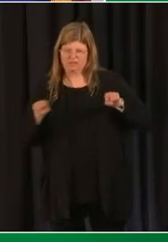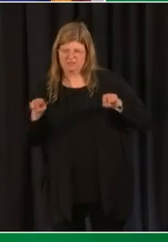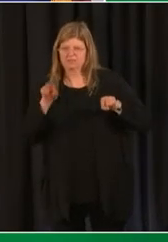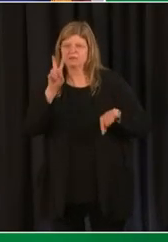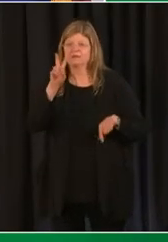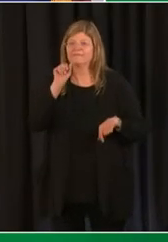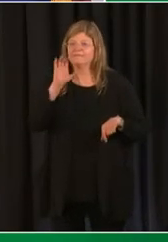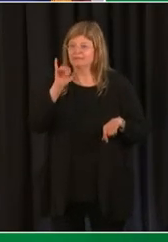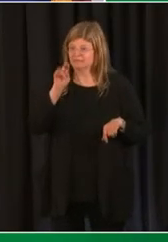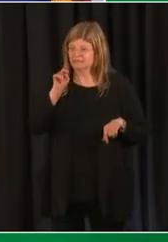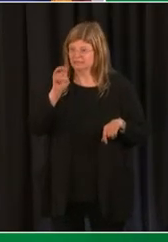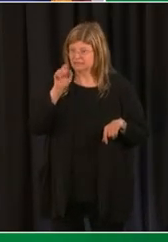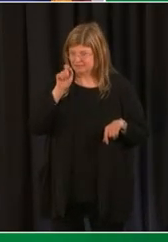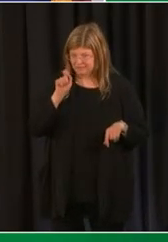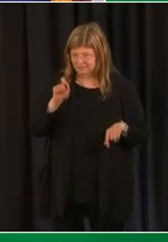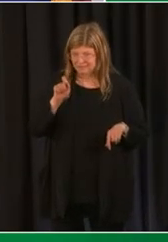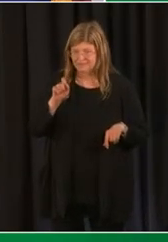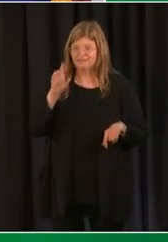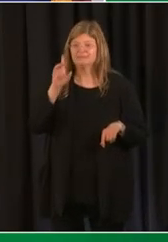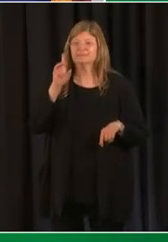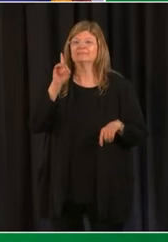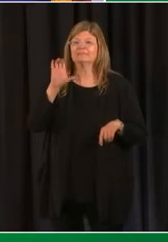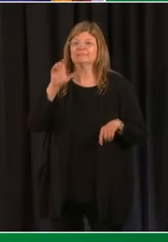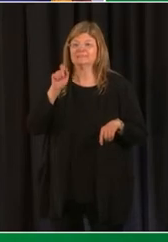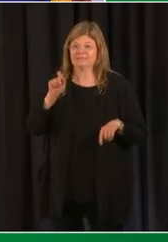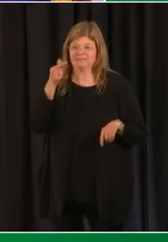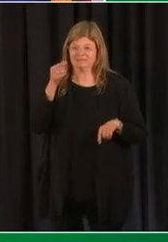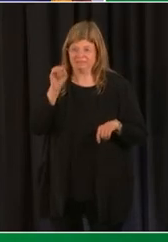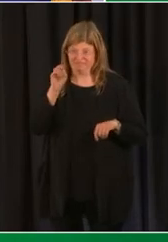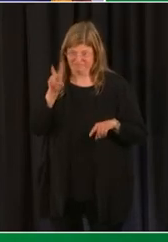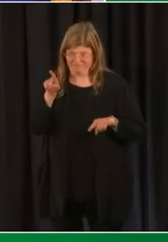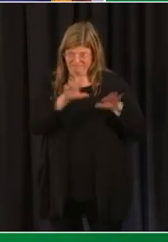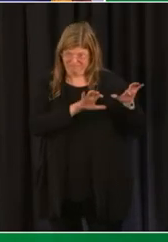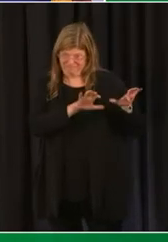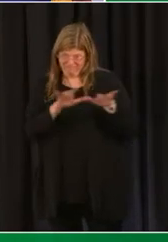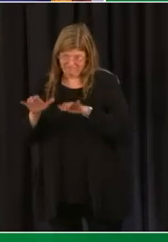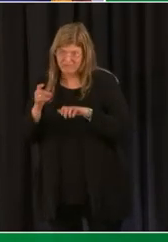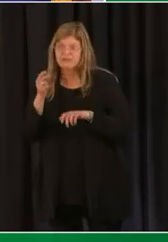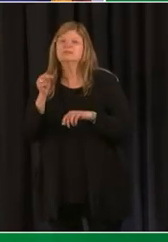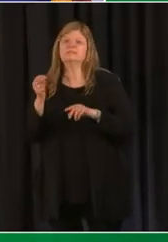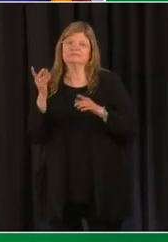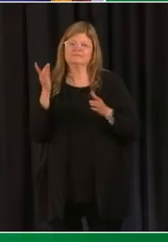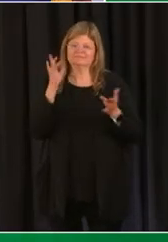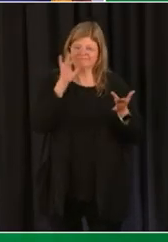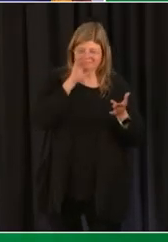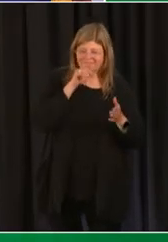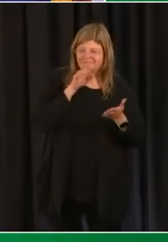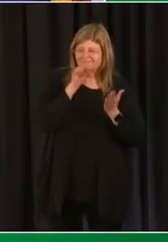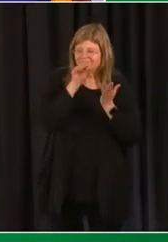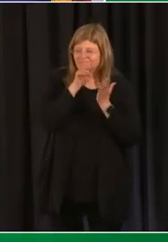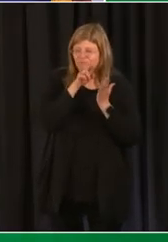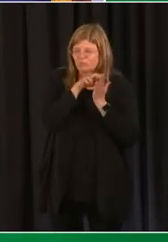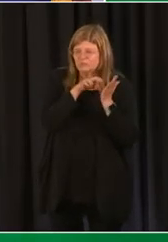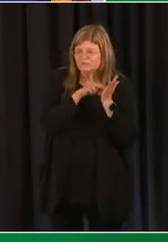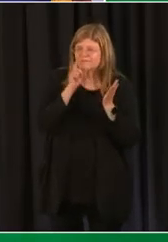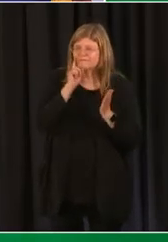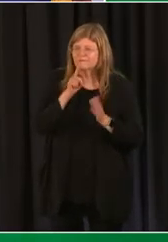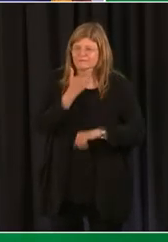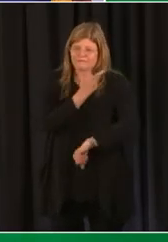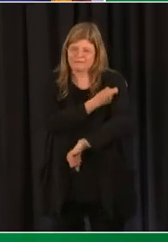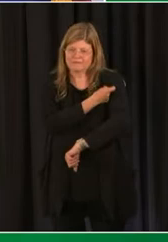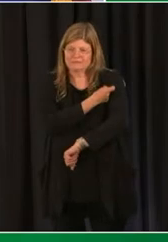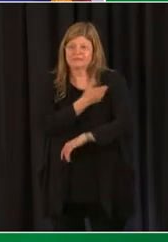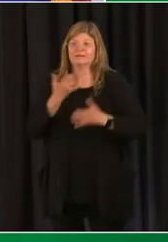vaccinate.dc.gov. So be sure to do that today and help us get through this pandemic together. With that, I want to transition into our topic at